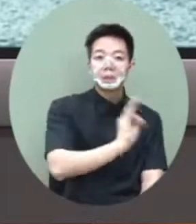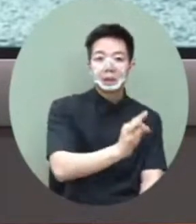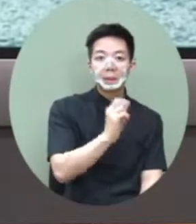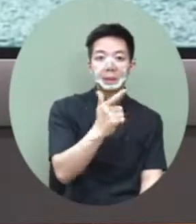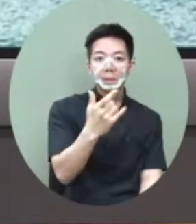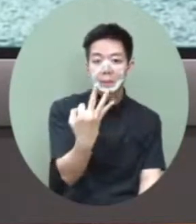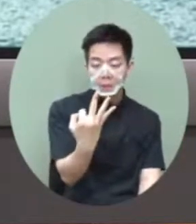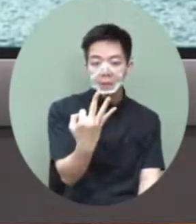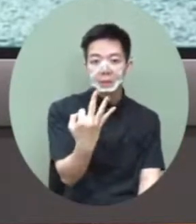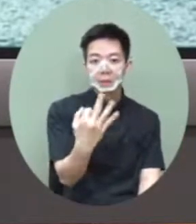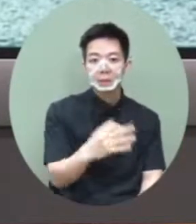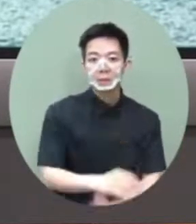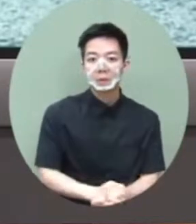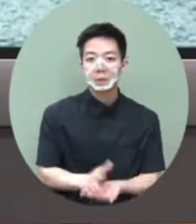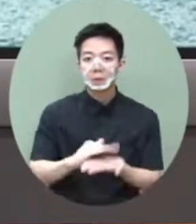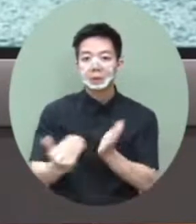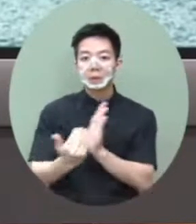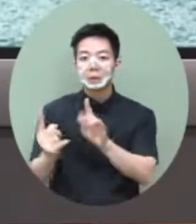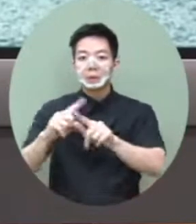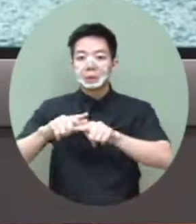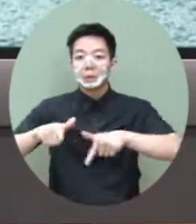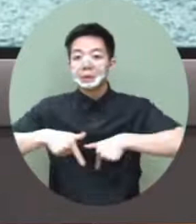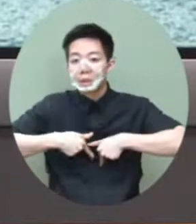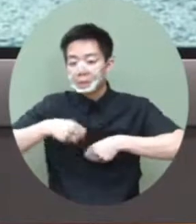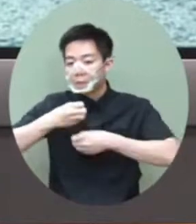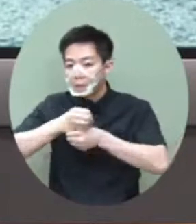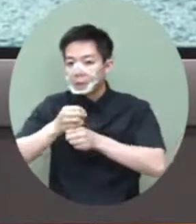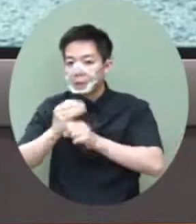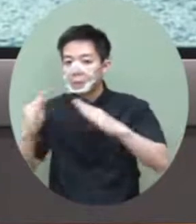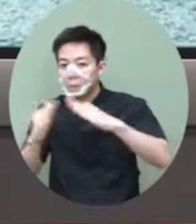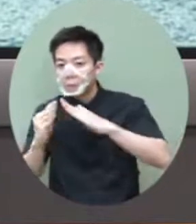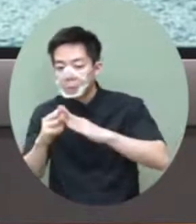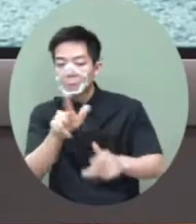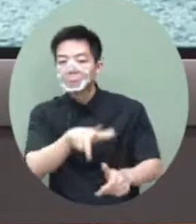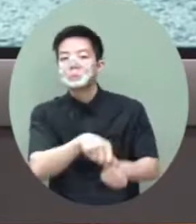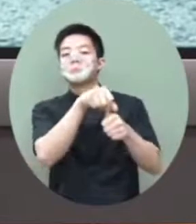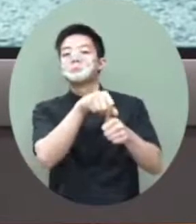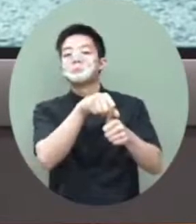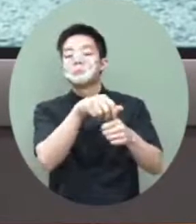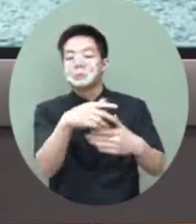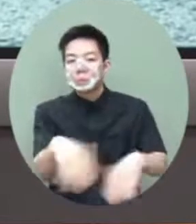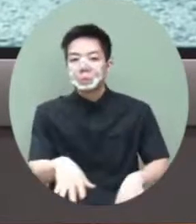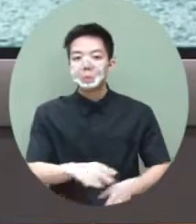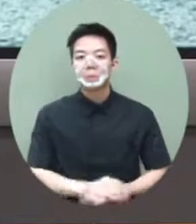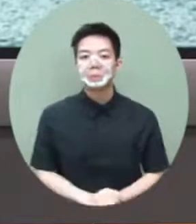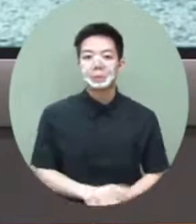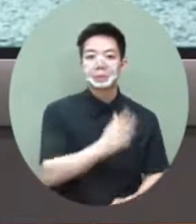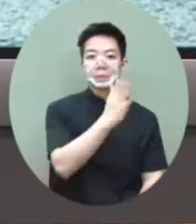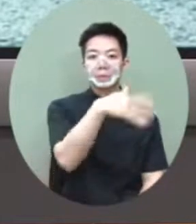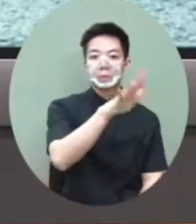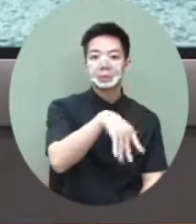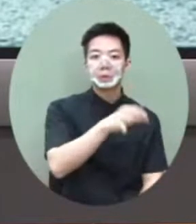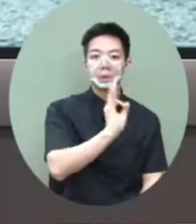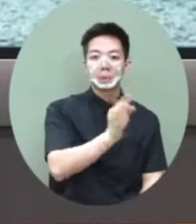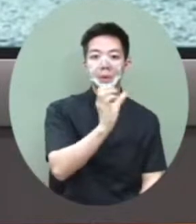authority, 1,383 picked up by public health laboratory service,